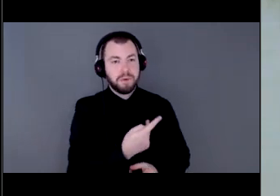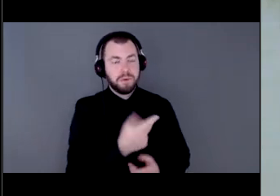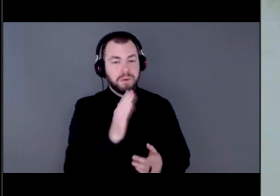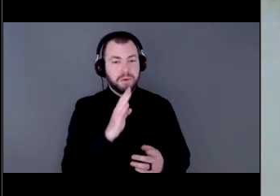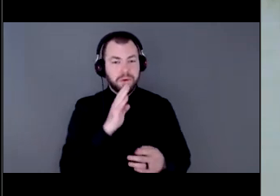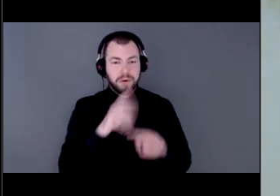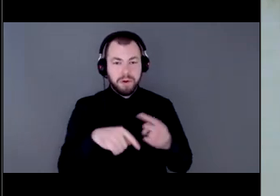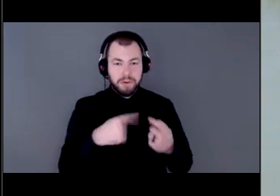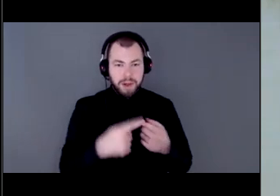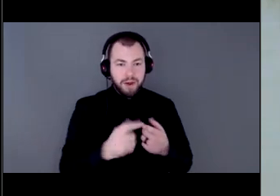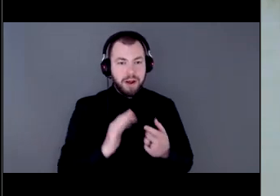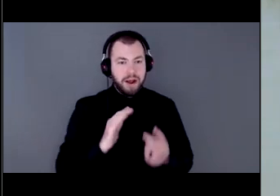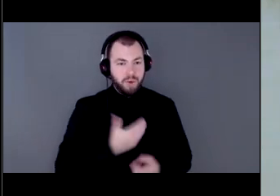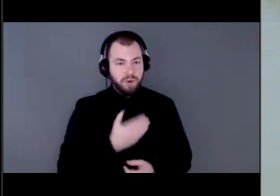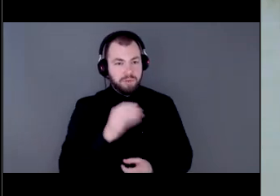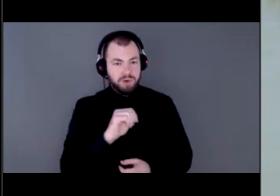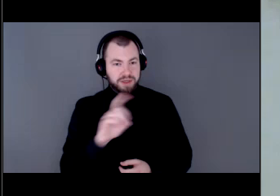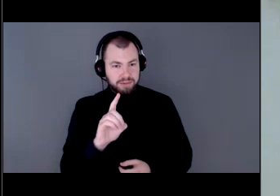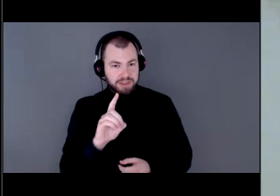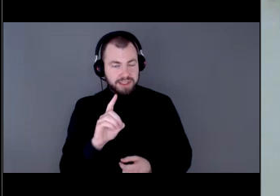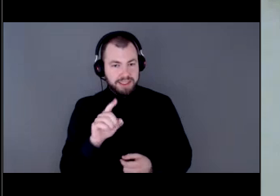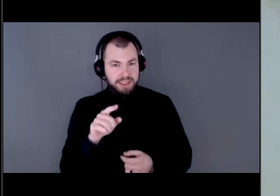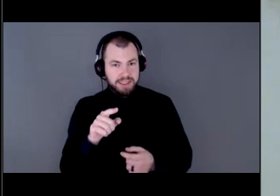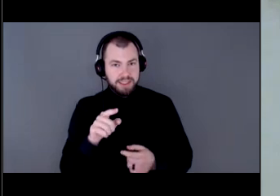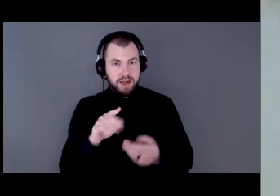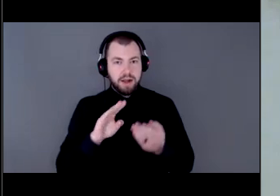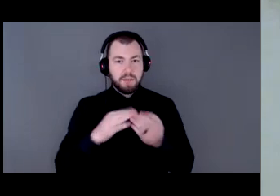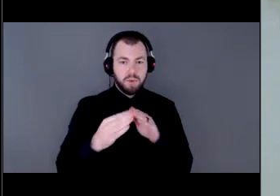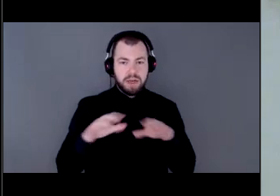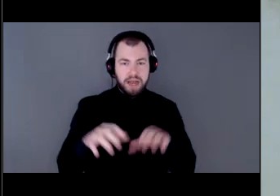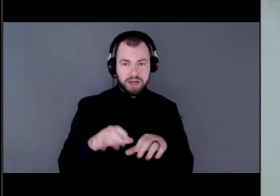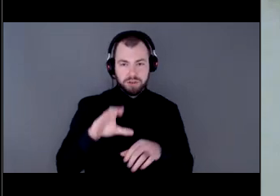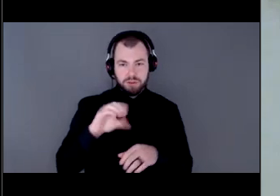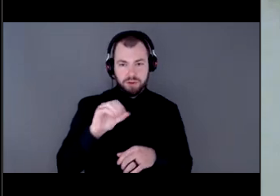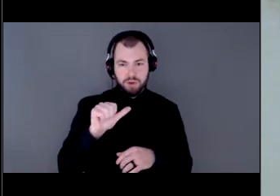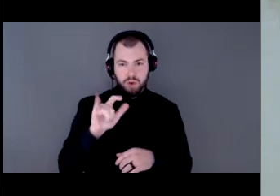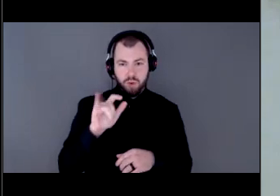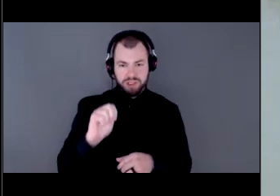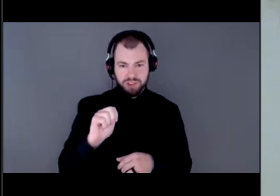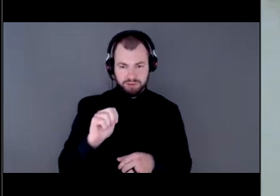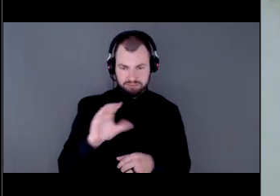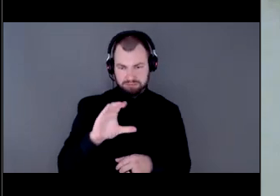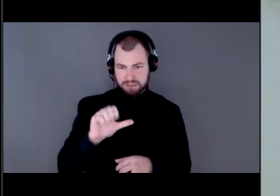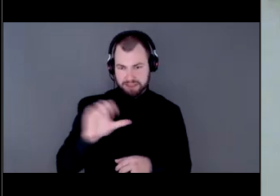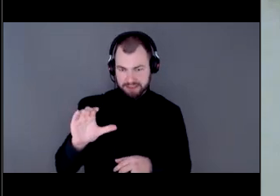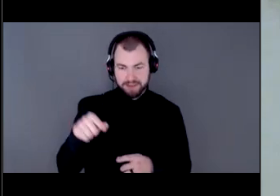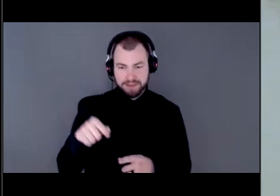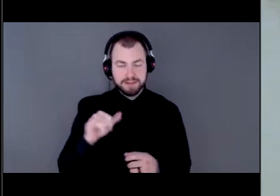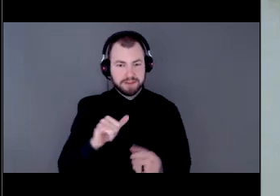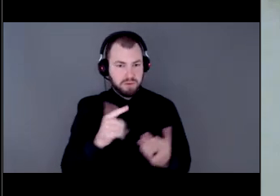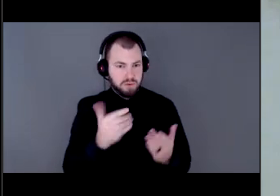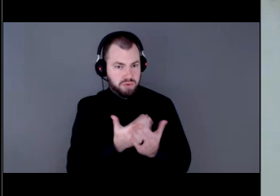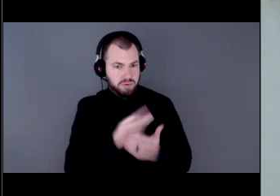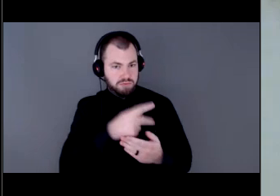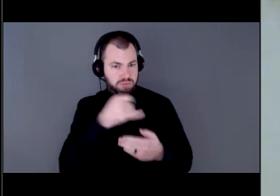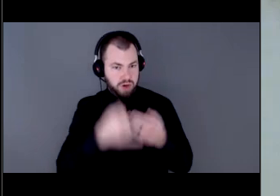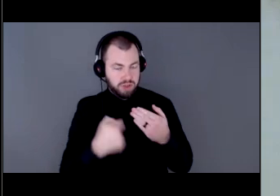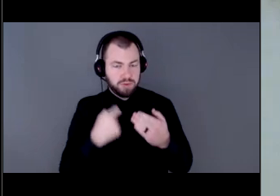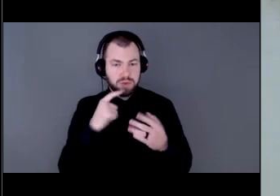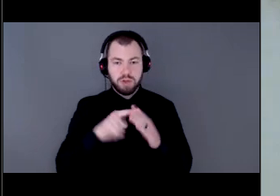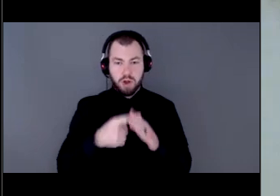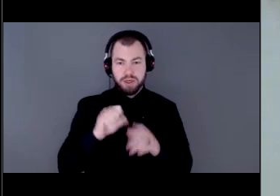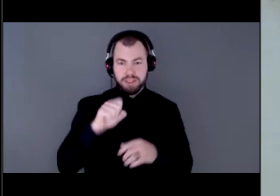our marine debris community action coalition. This is a fairly new project. We started in September, so we're